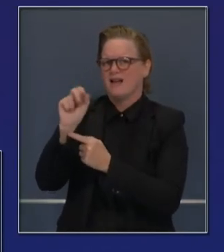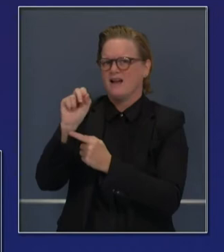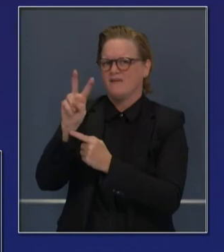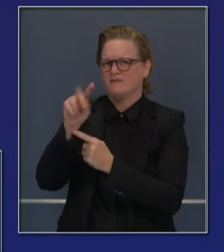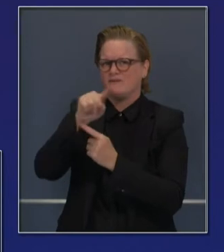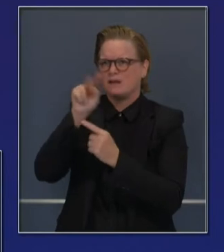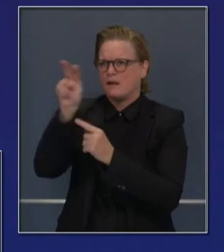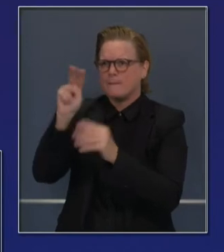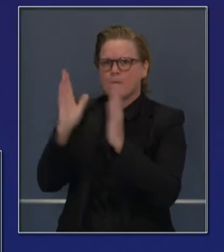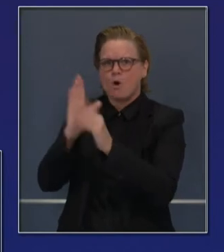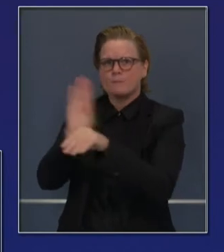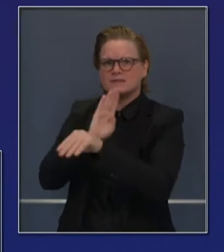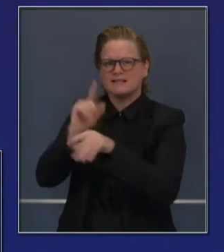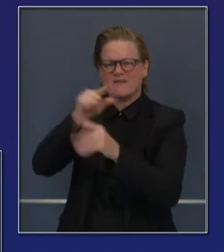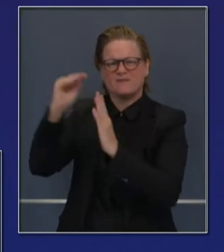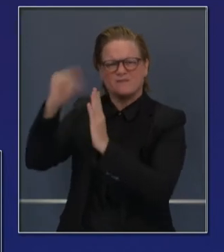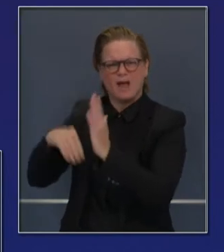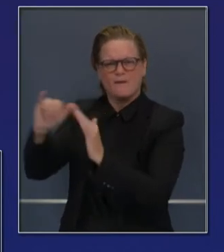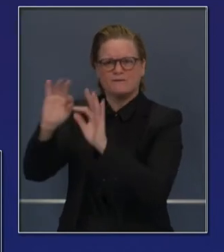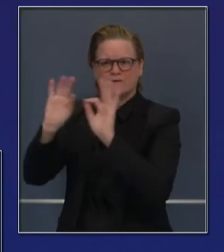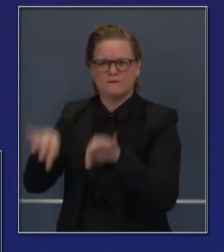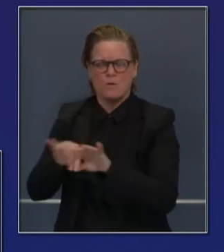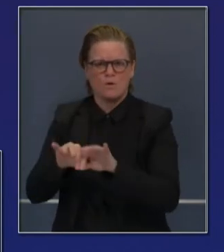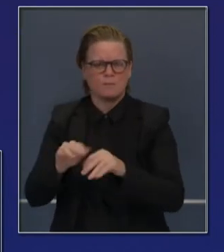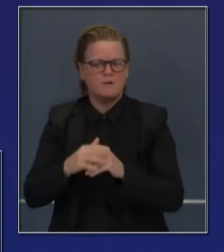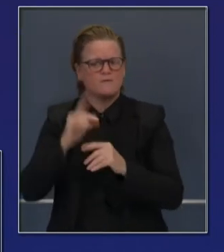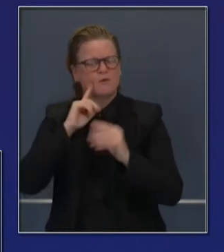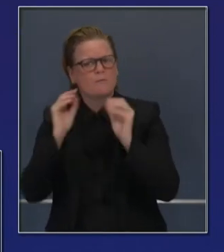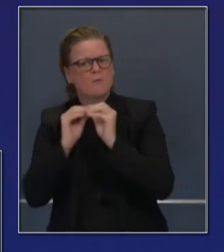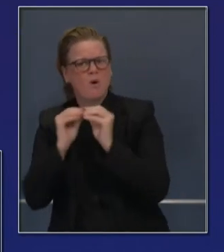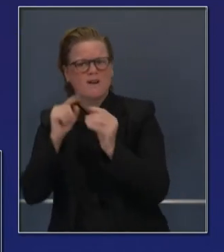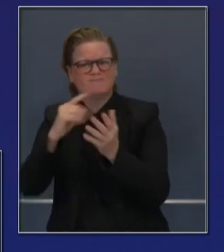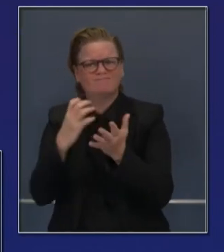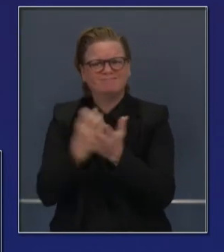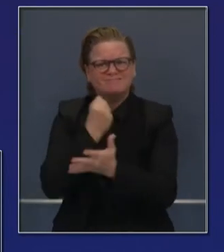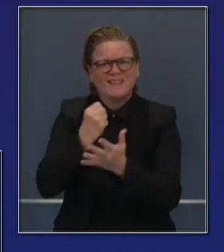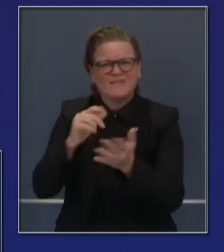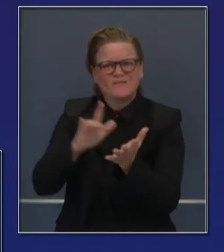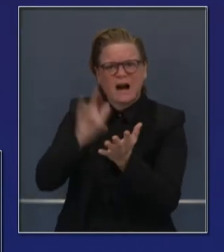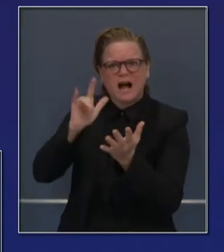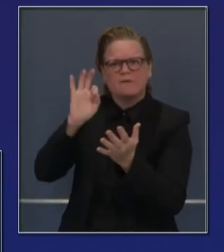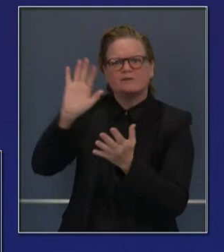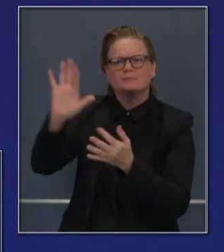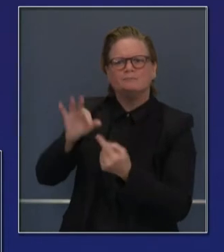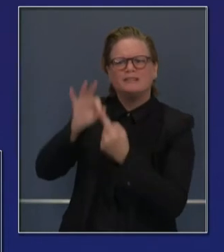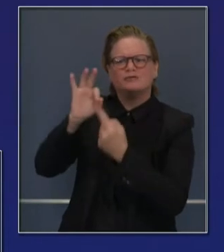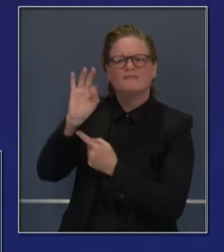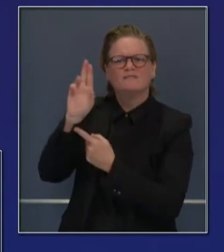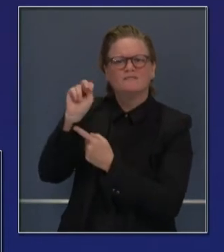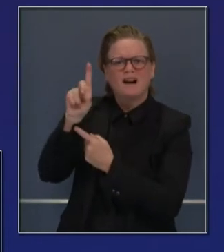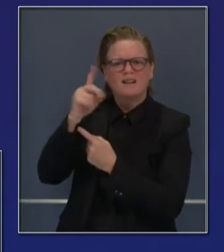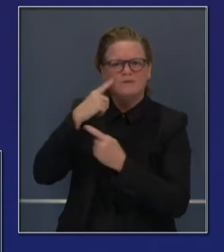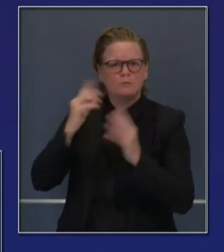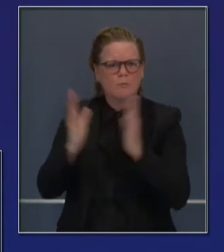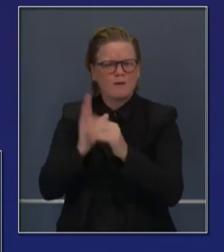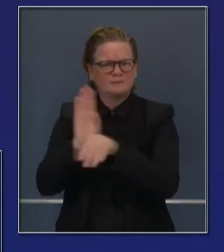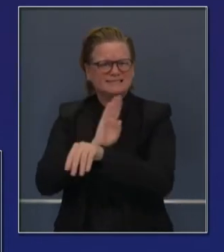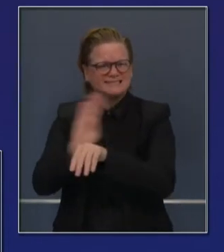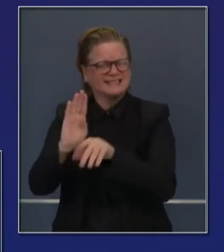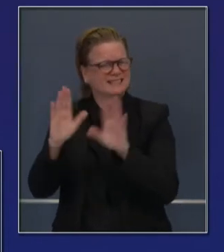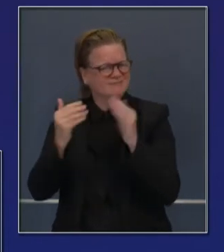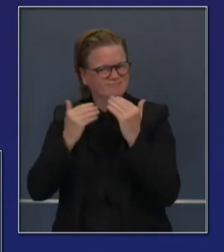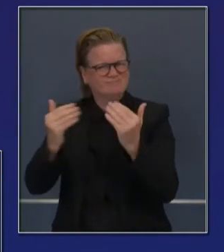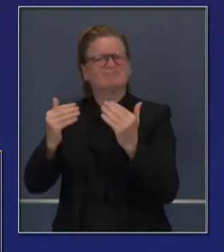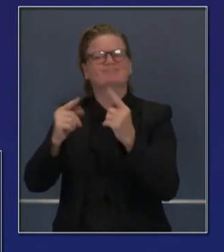COVID-19.ca.gov website to learn more about these programs. But that immediate relief, we worked with the legislature. I want to thank legislative